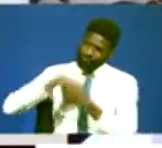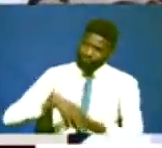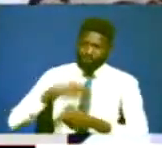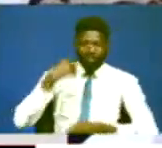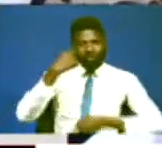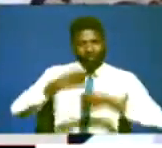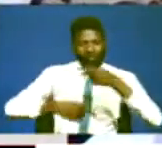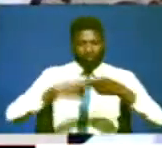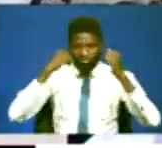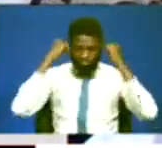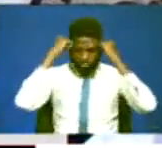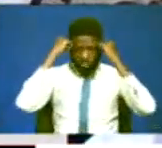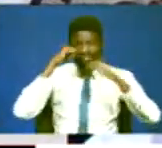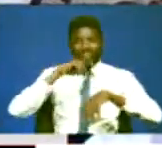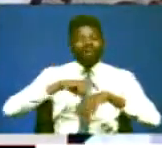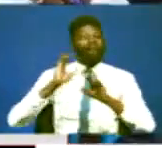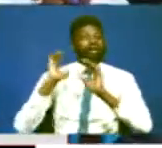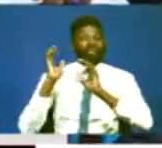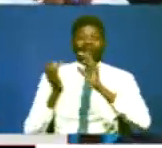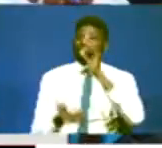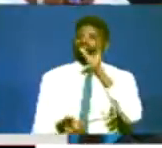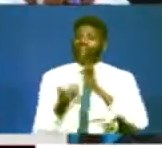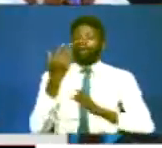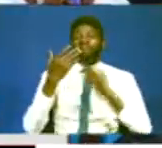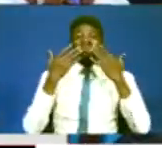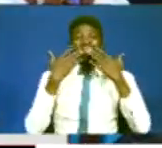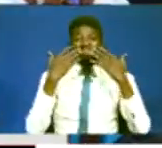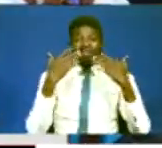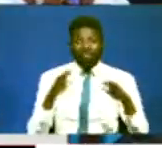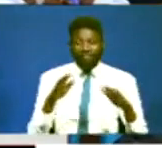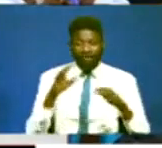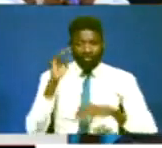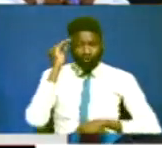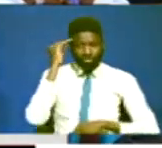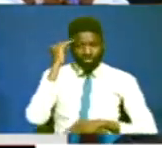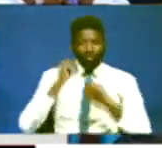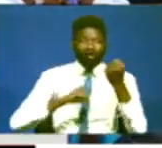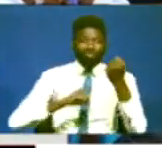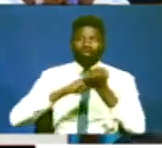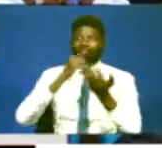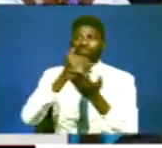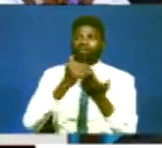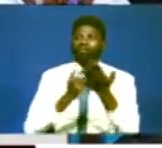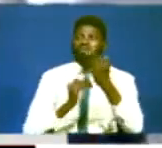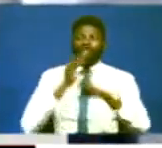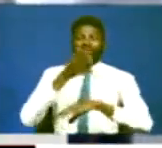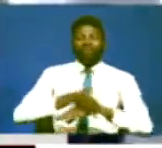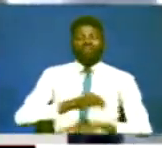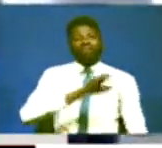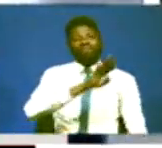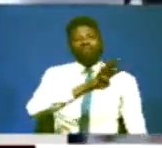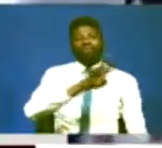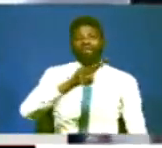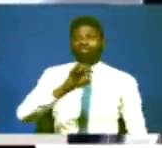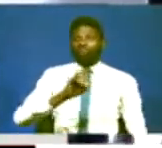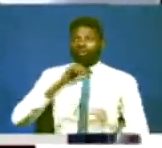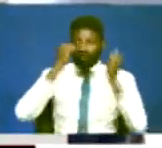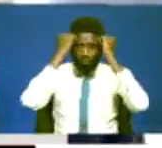Speaking in Kilifi when flagging off the education sponsorship program of over 420 students, the founder of